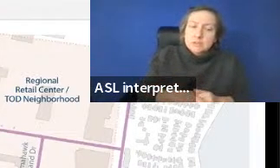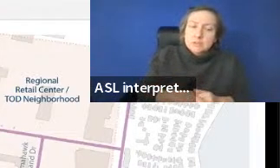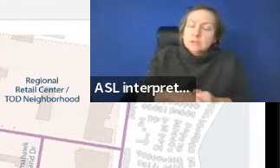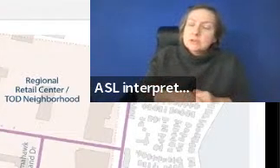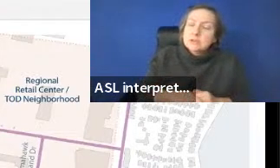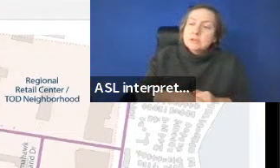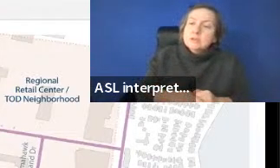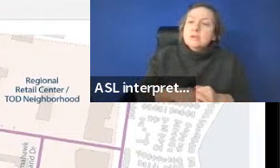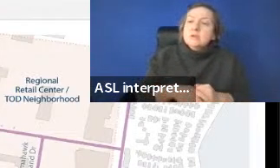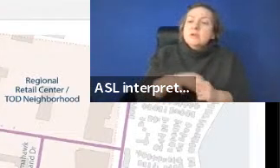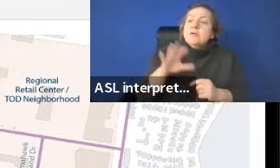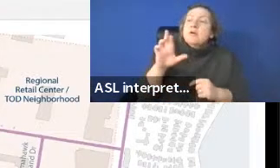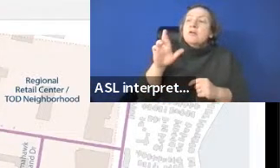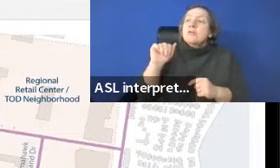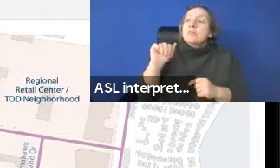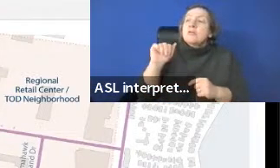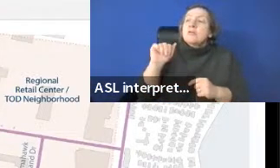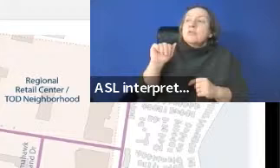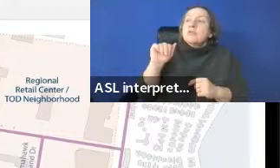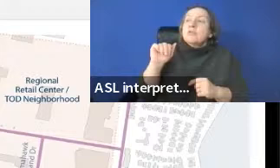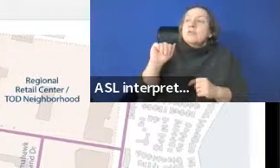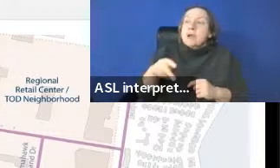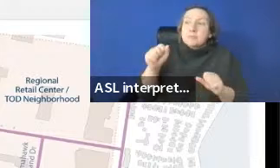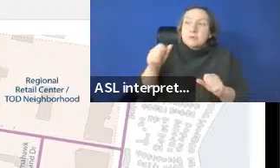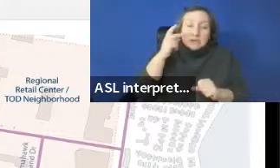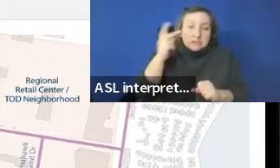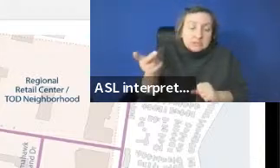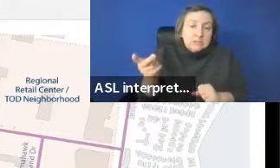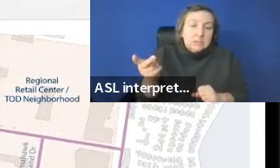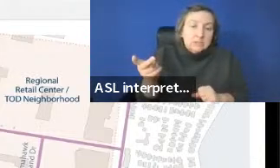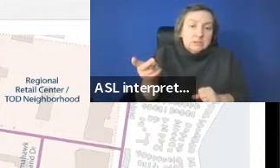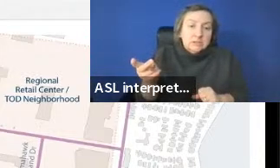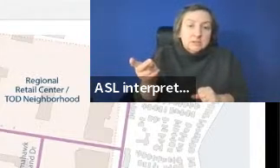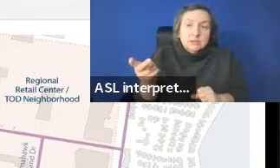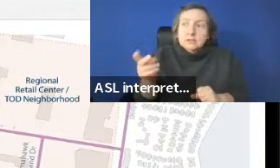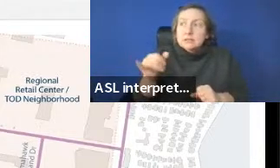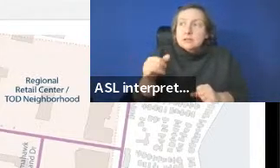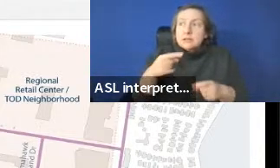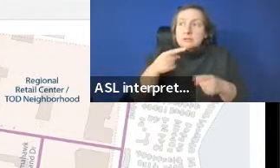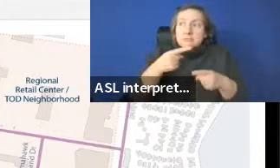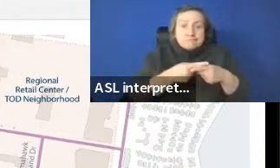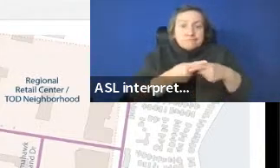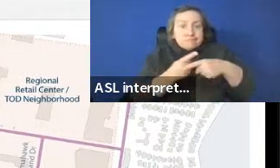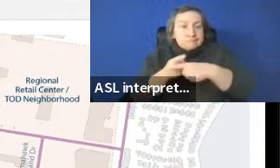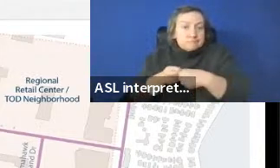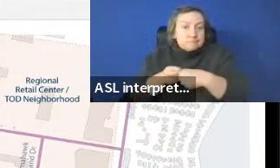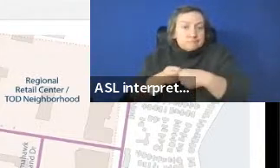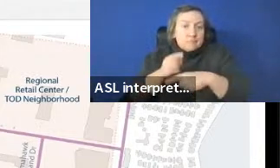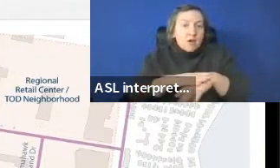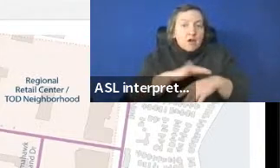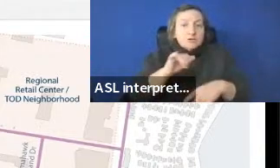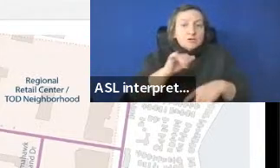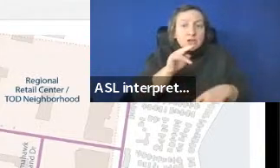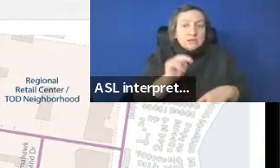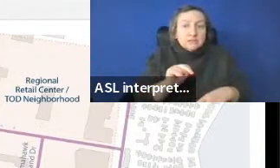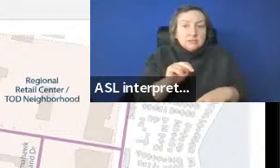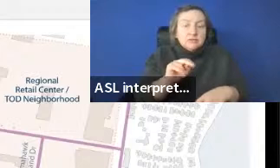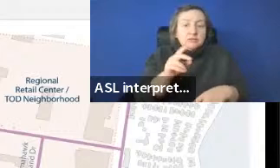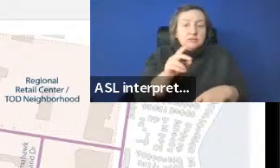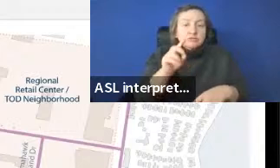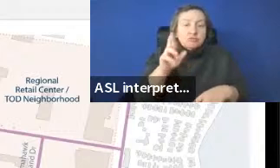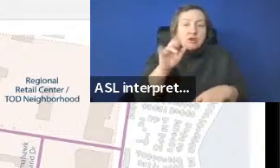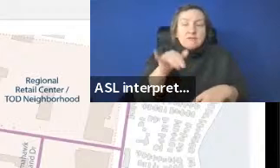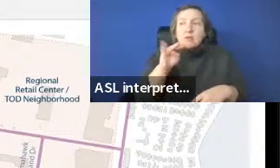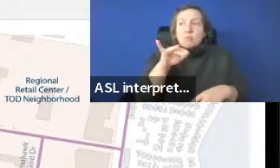the ramps that you see that are, I guess, crisscrossing over Jansen Drive, that's the Marine Drive ramp coming on and the